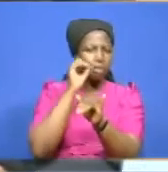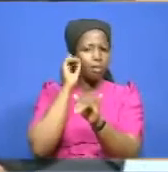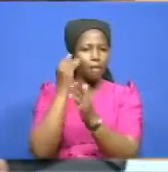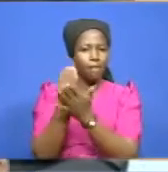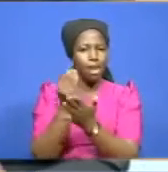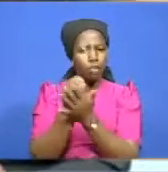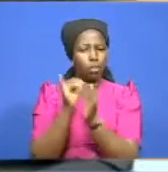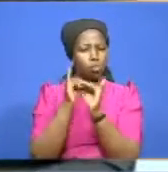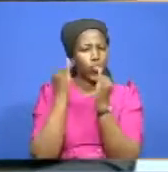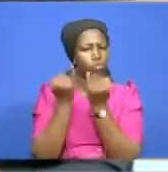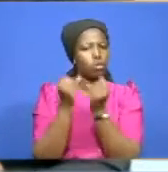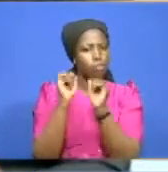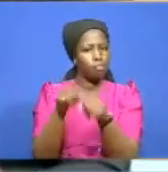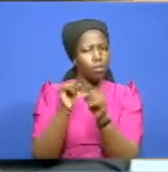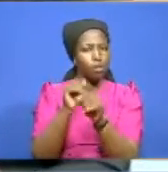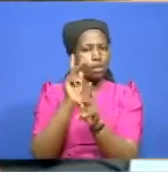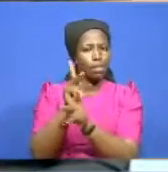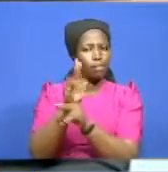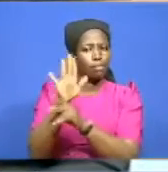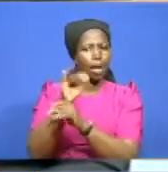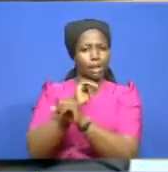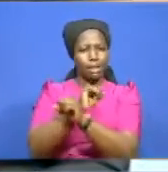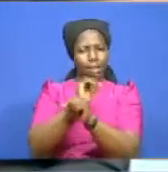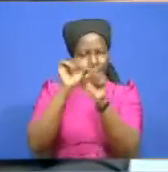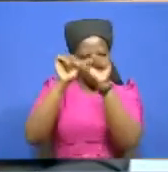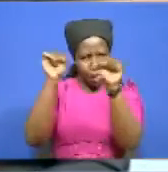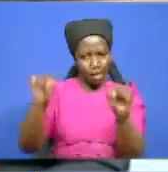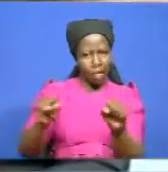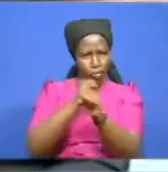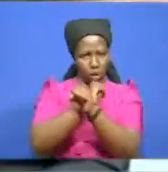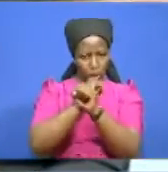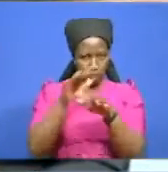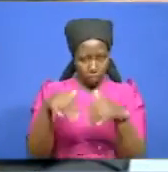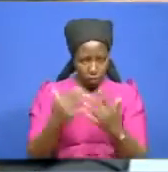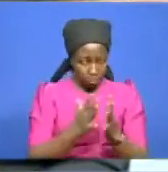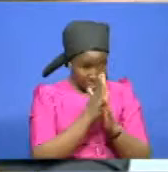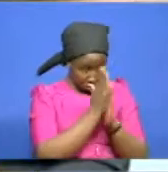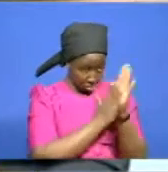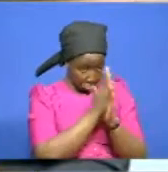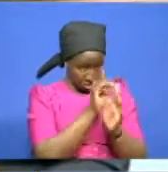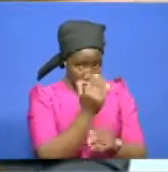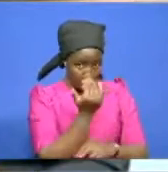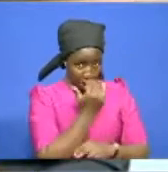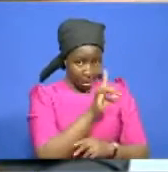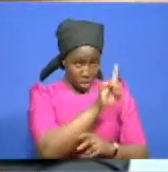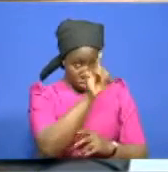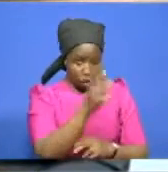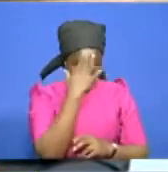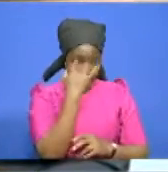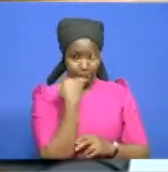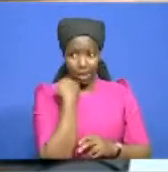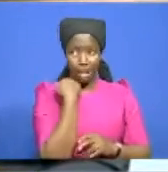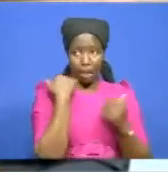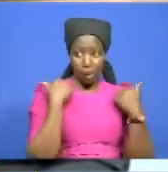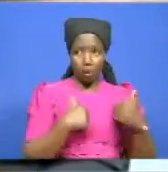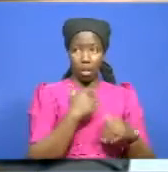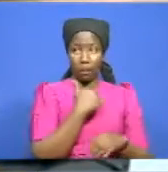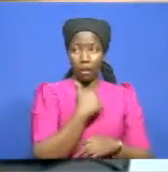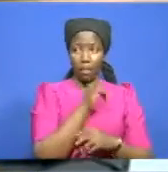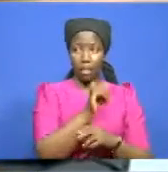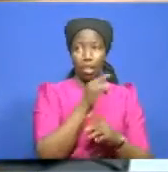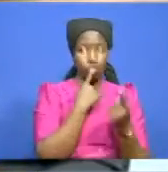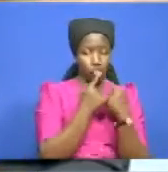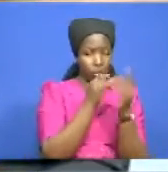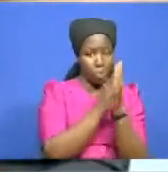financial institutions keep their systems secure? Interesting you asked that question, because just yesterday I was having that conversation with